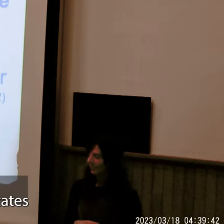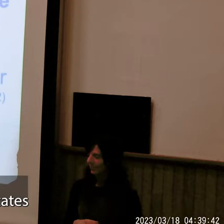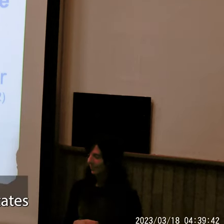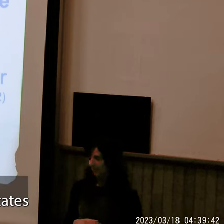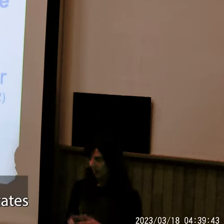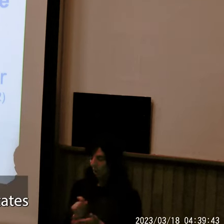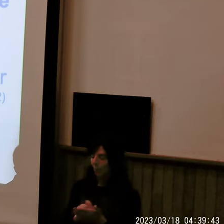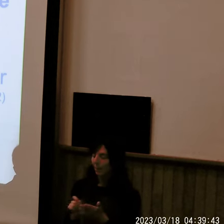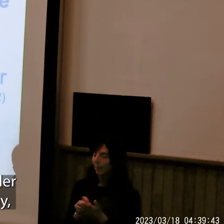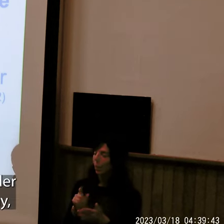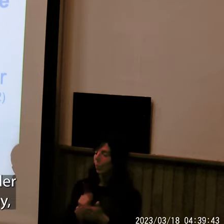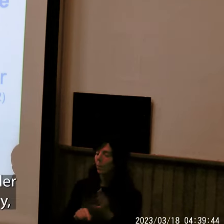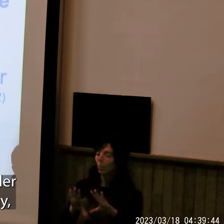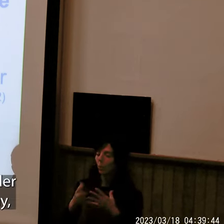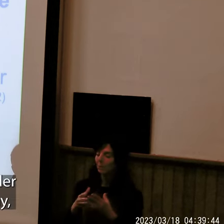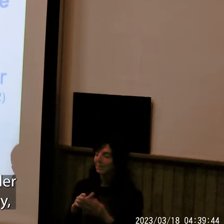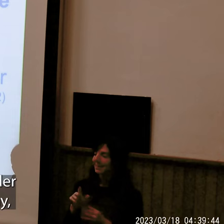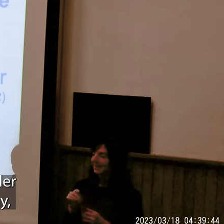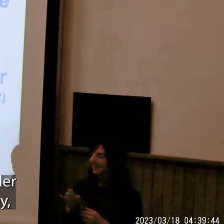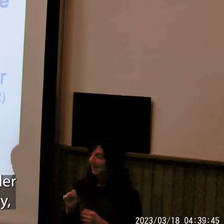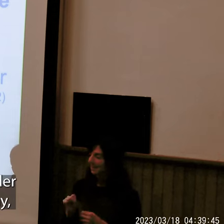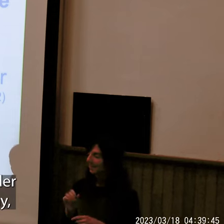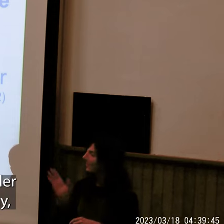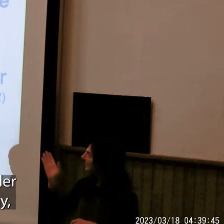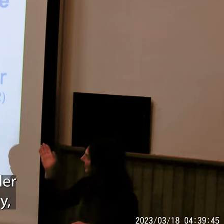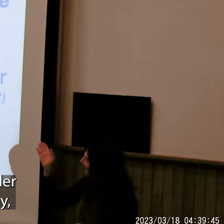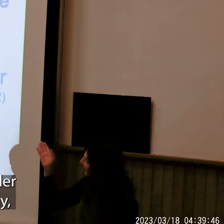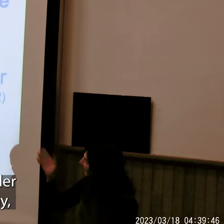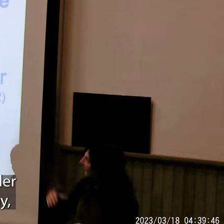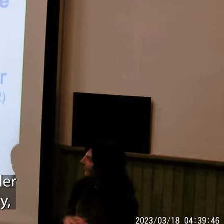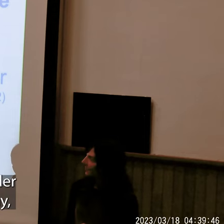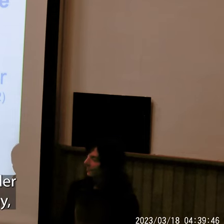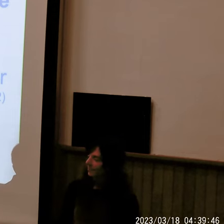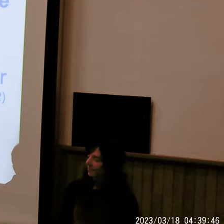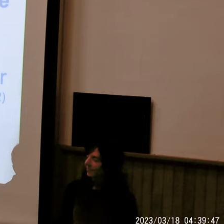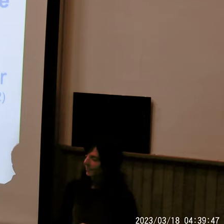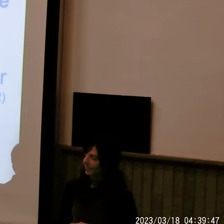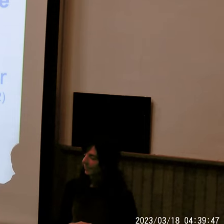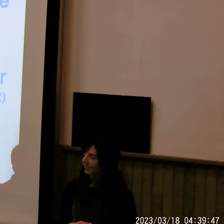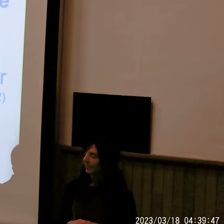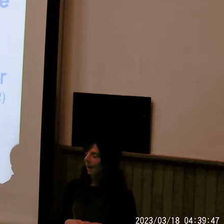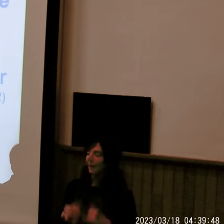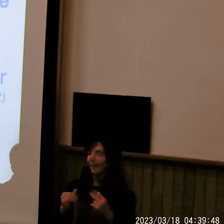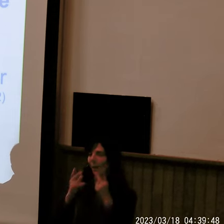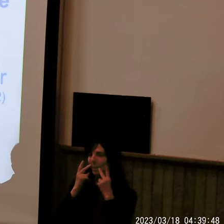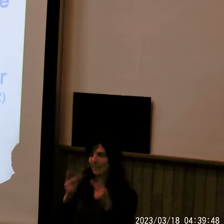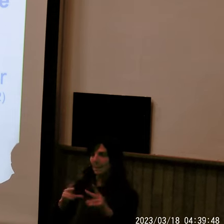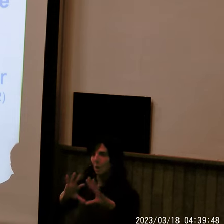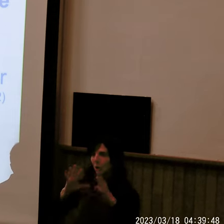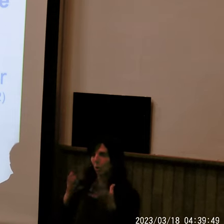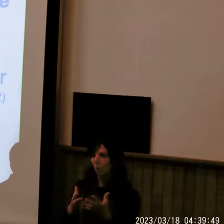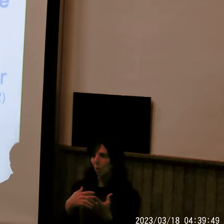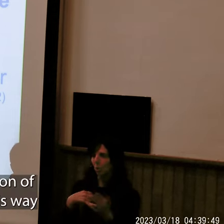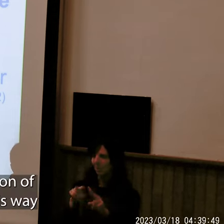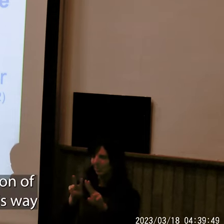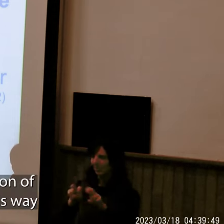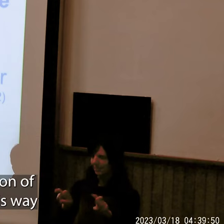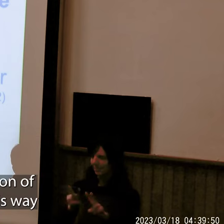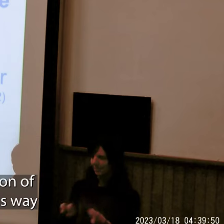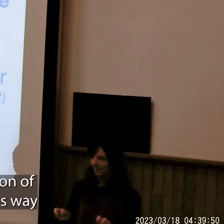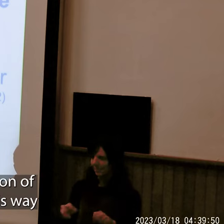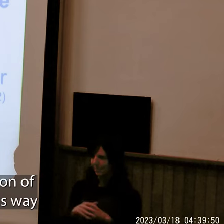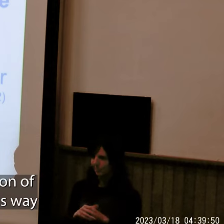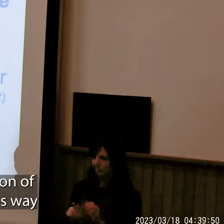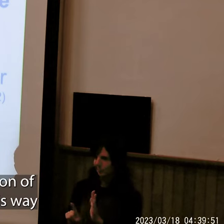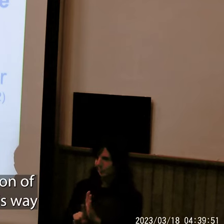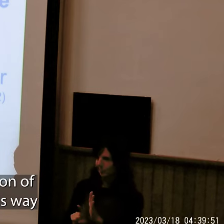World Is This?, Judith Butler states, "The pandemic makes us reconsider the world as an object of scrutiny, register the world as an object for alarm,